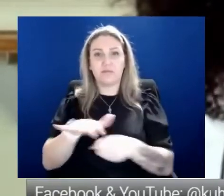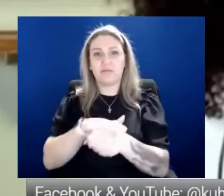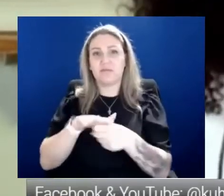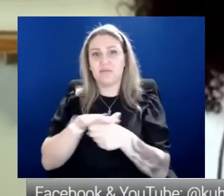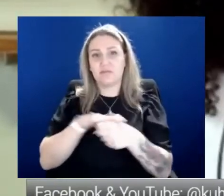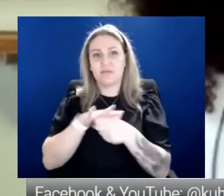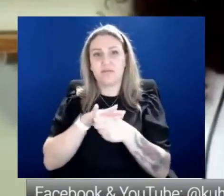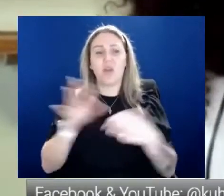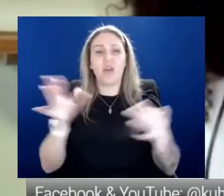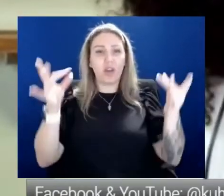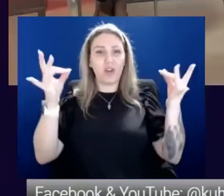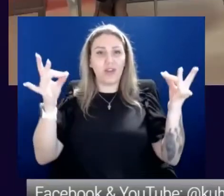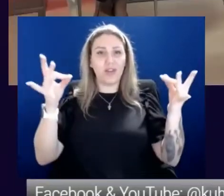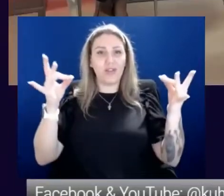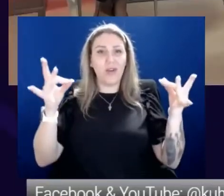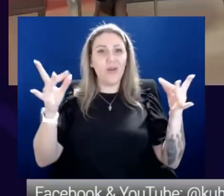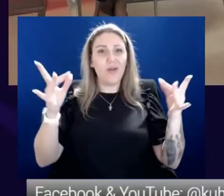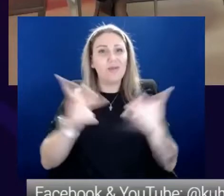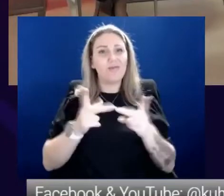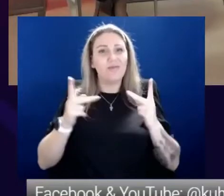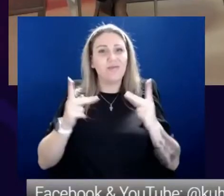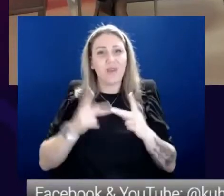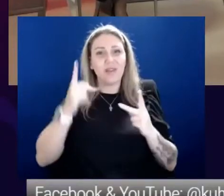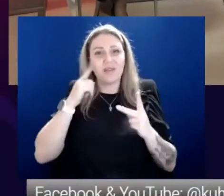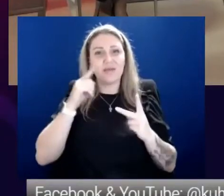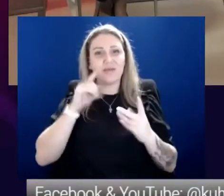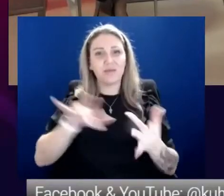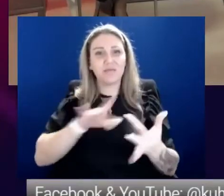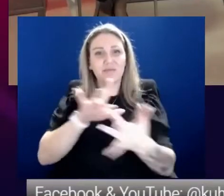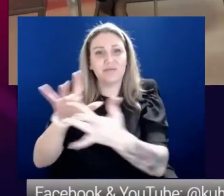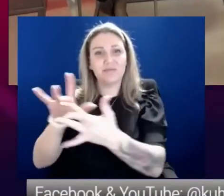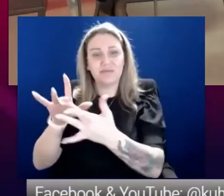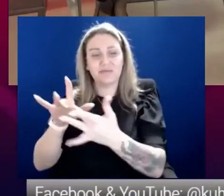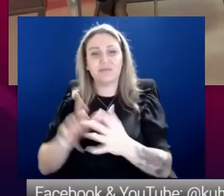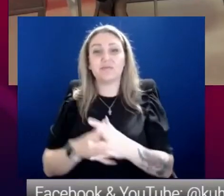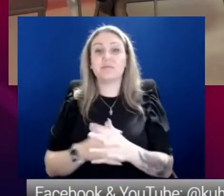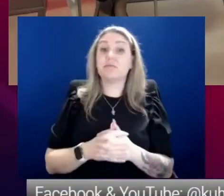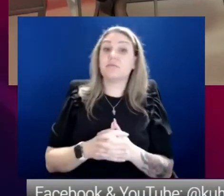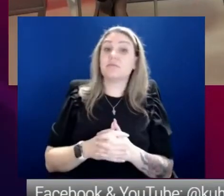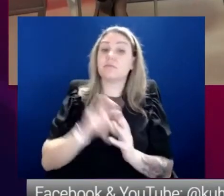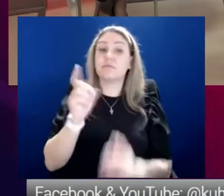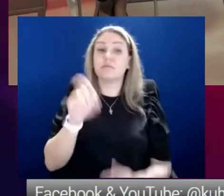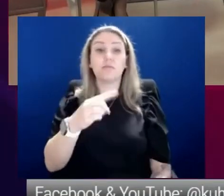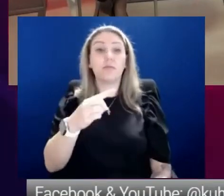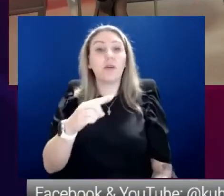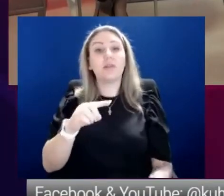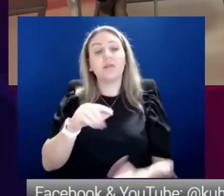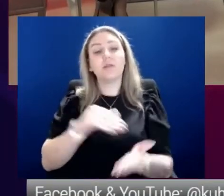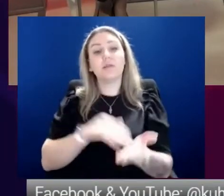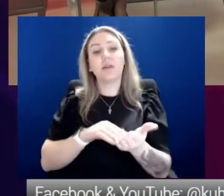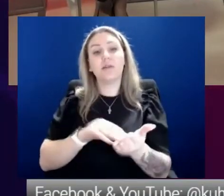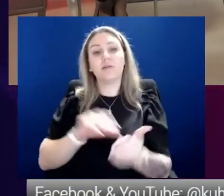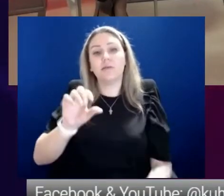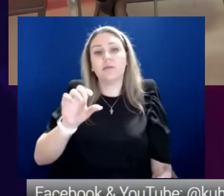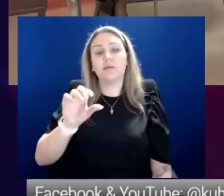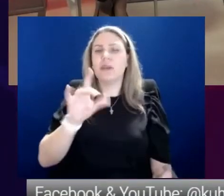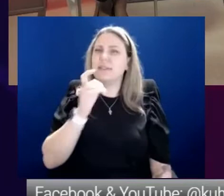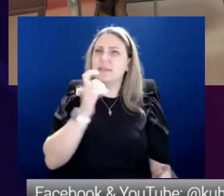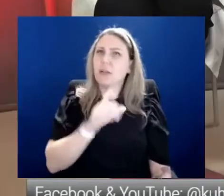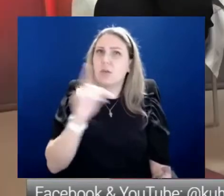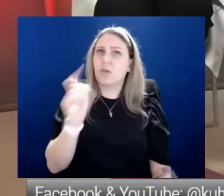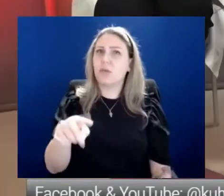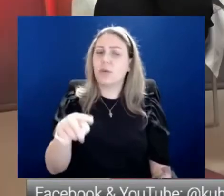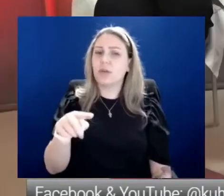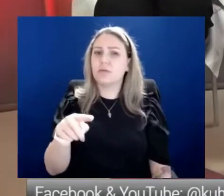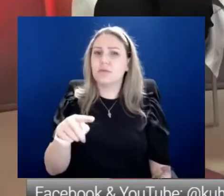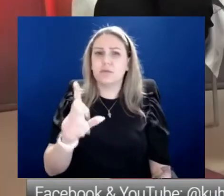to reach prenatal moms. Question for Dr. Thompson. Well, actually, it's not a question. I guess it's a statement that came